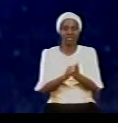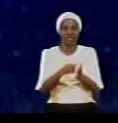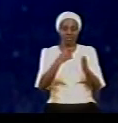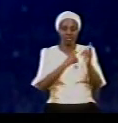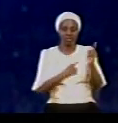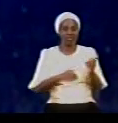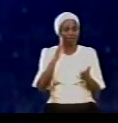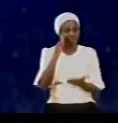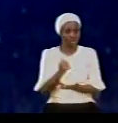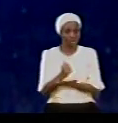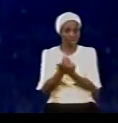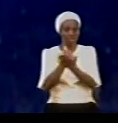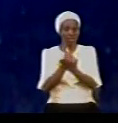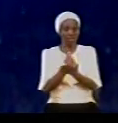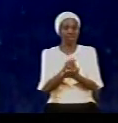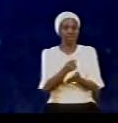the